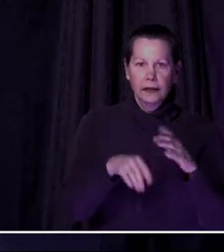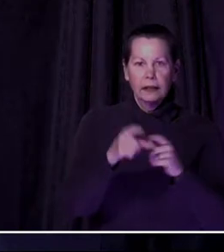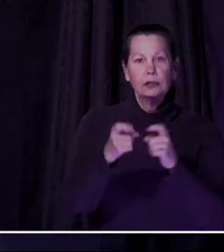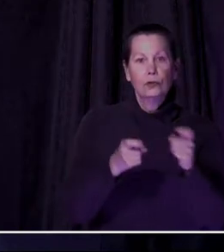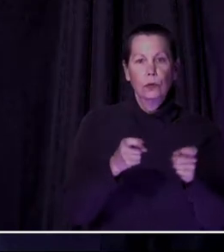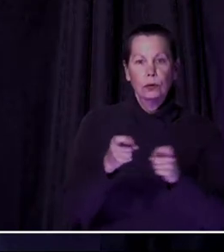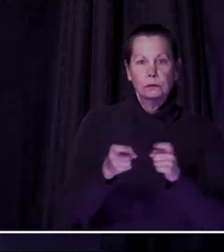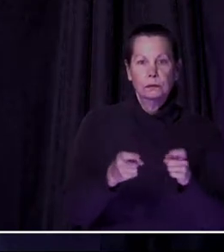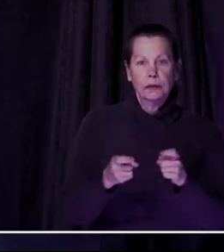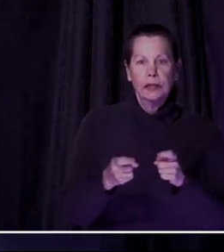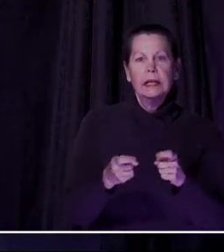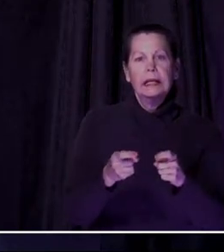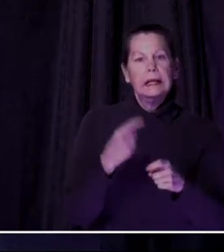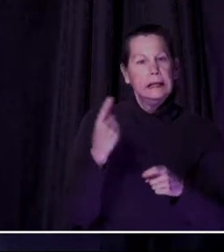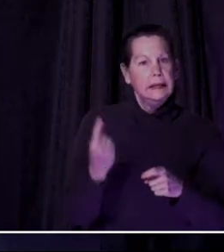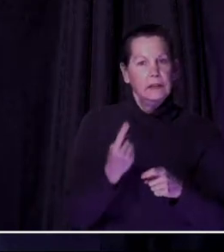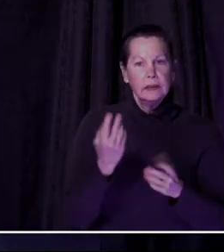Even with